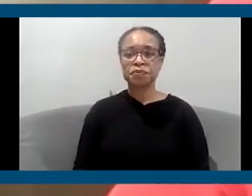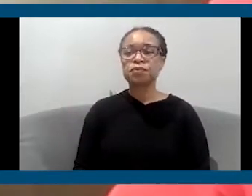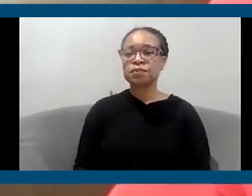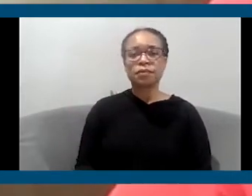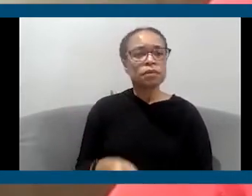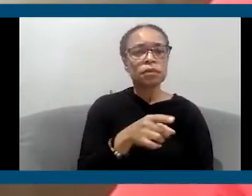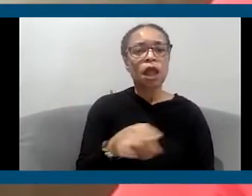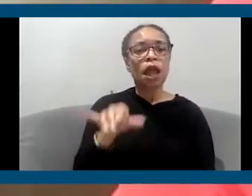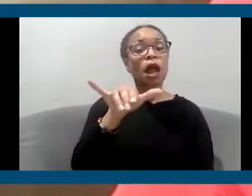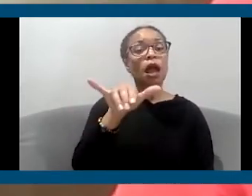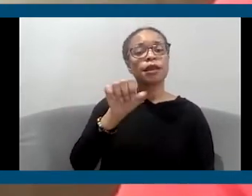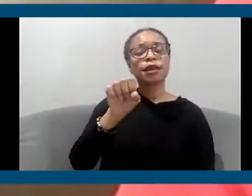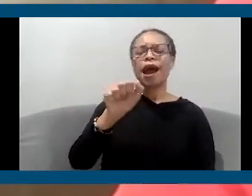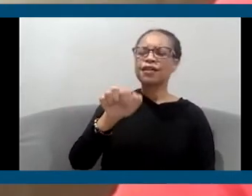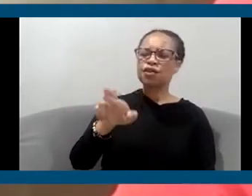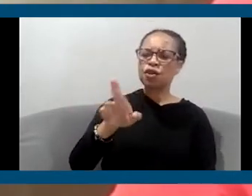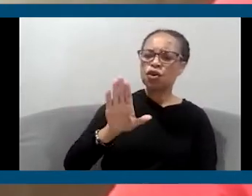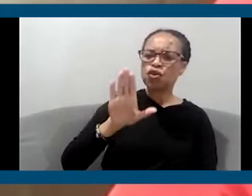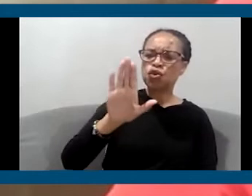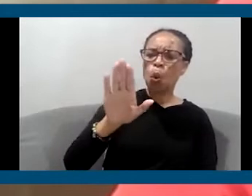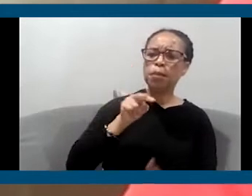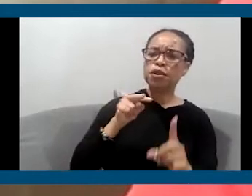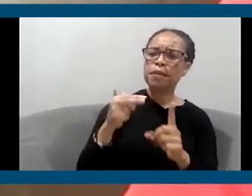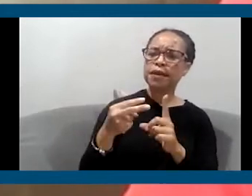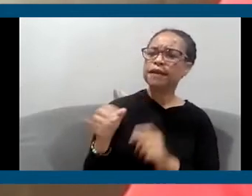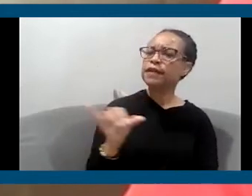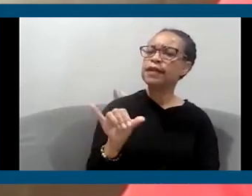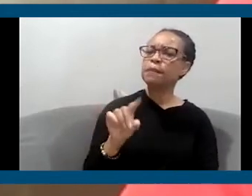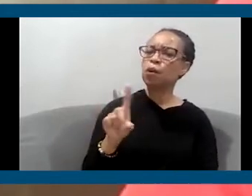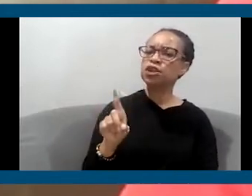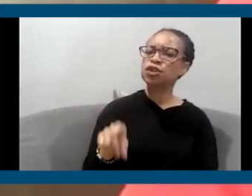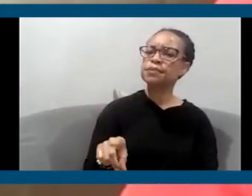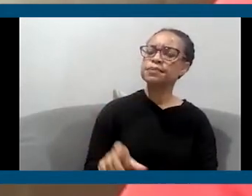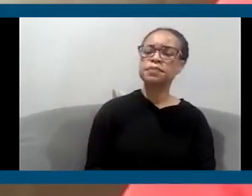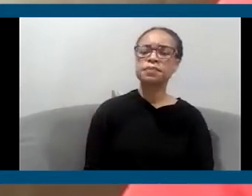how about your perspective on the same question?